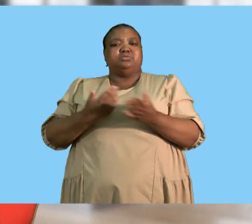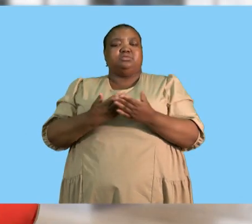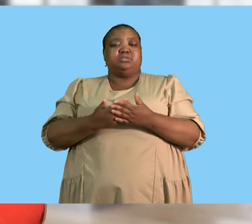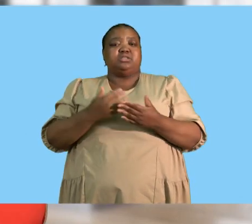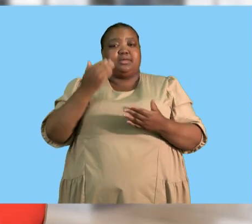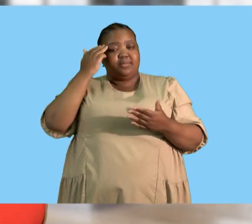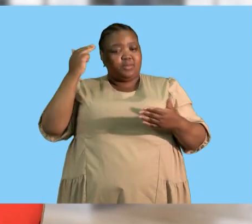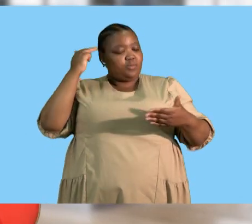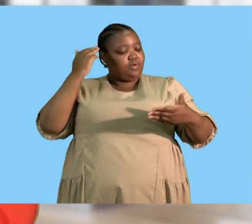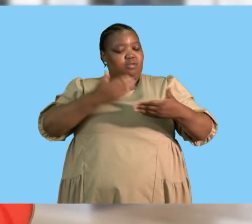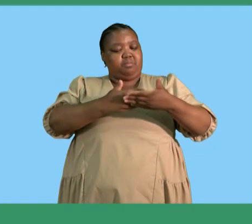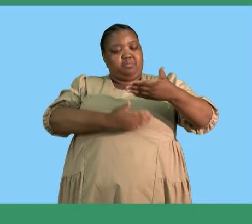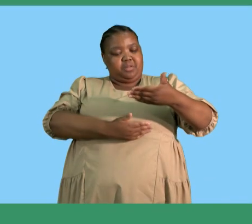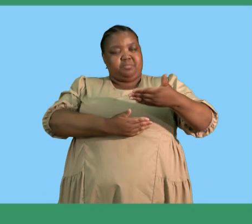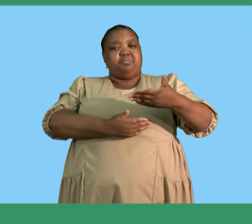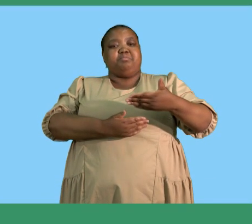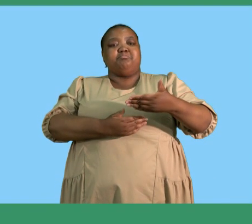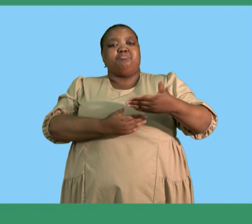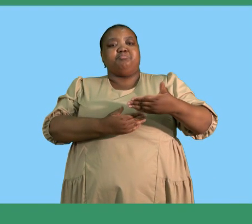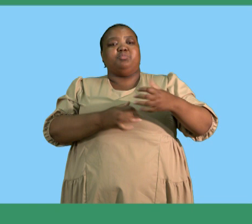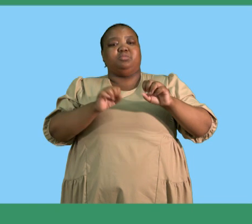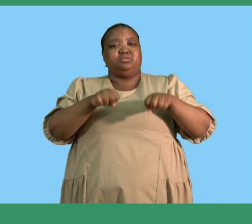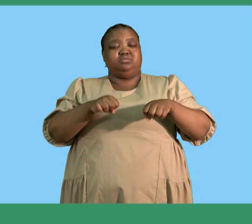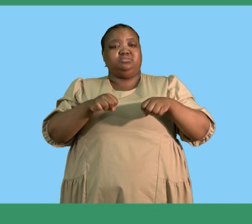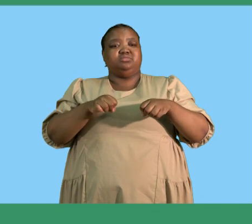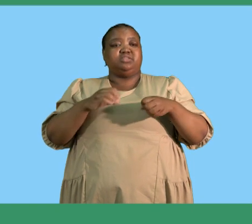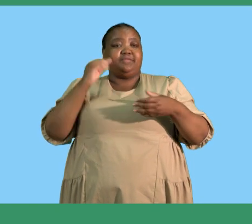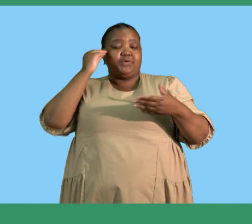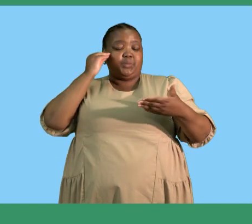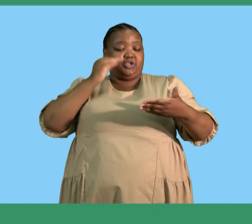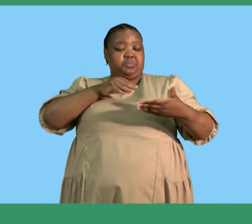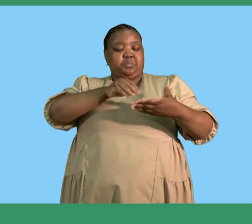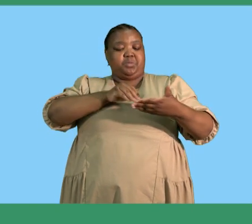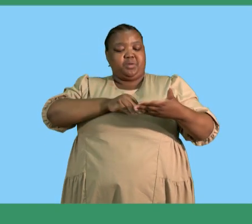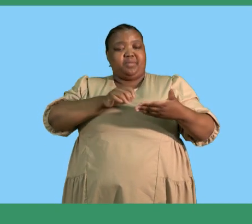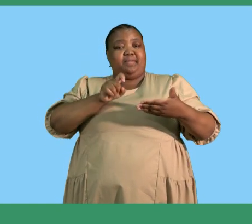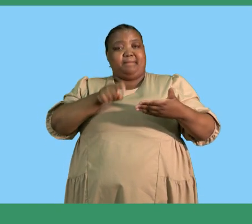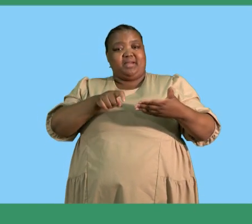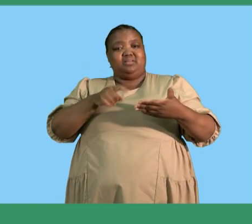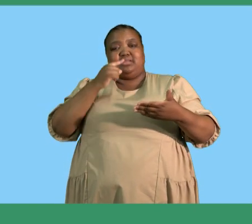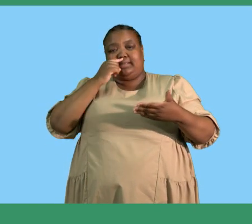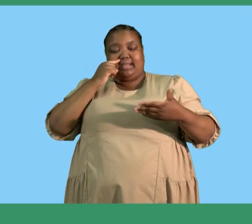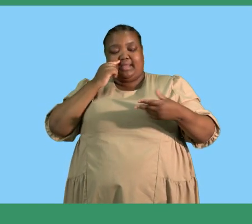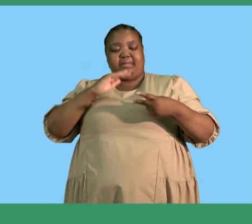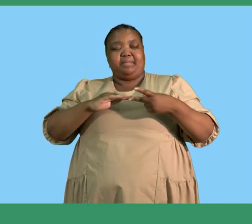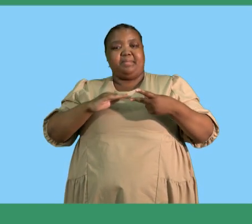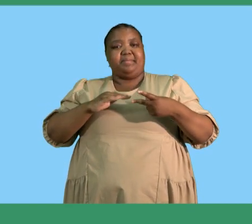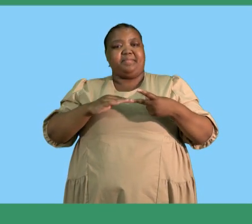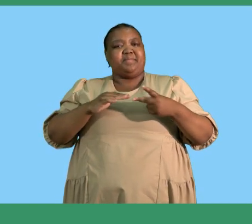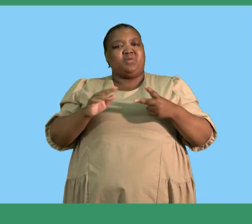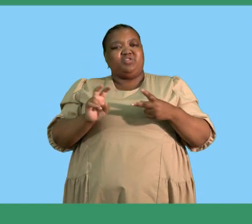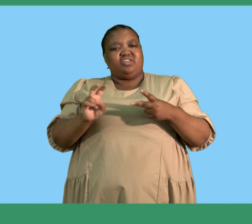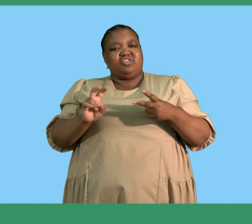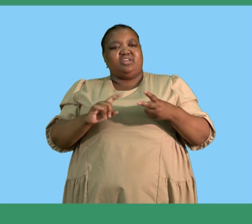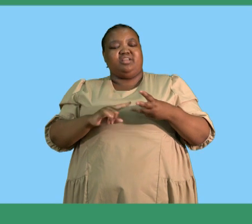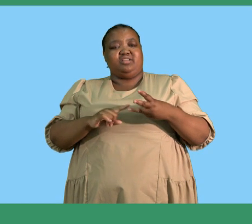Then in that memorandum of incorporation, we must have these contents, including the name, the